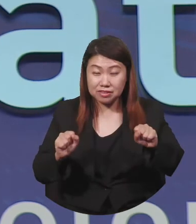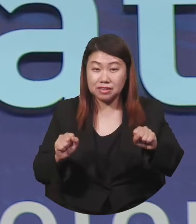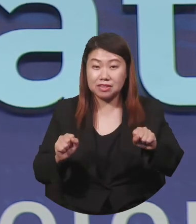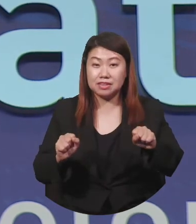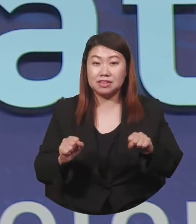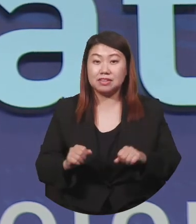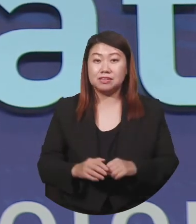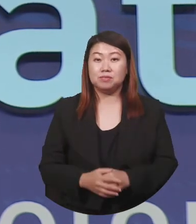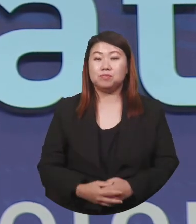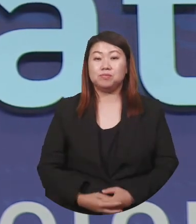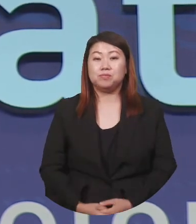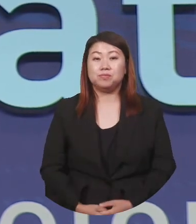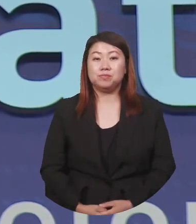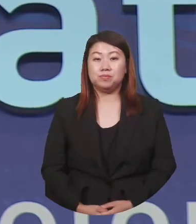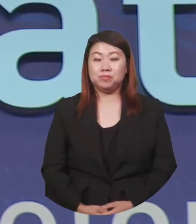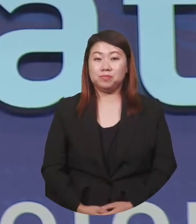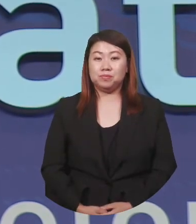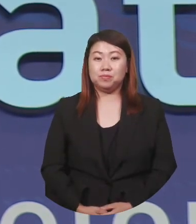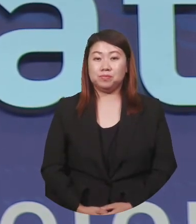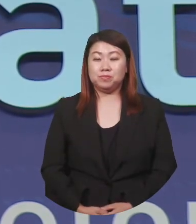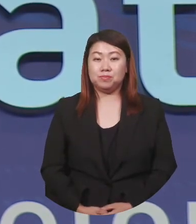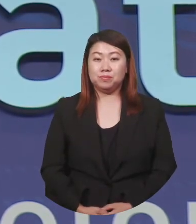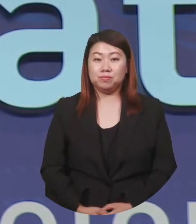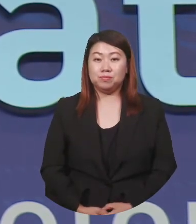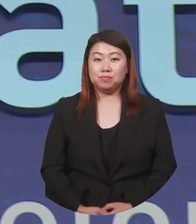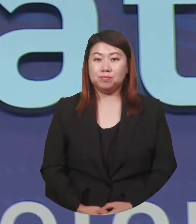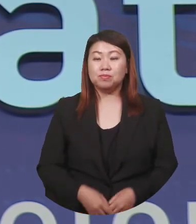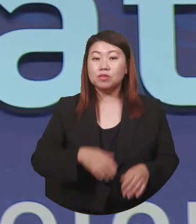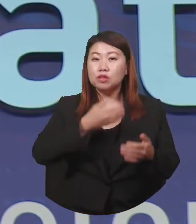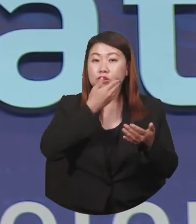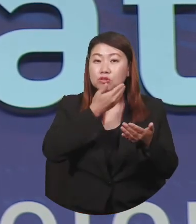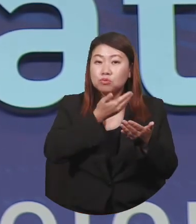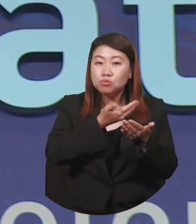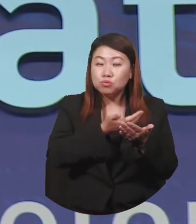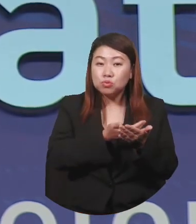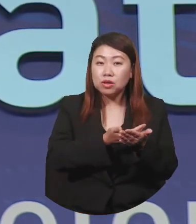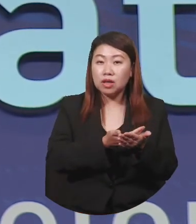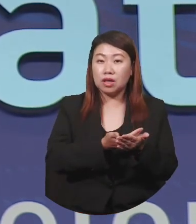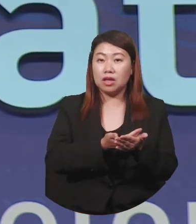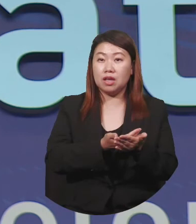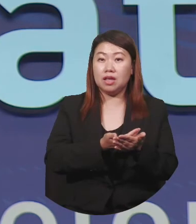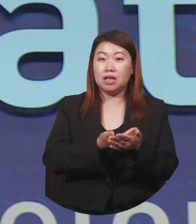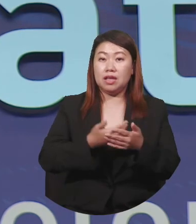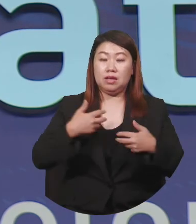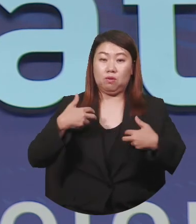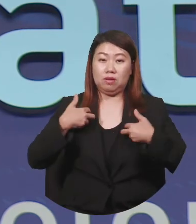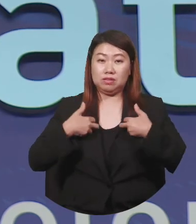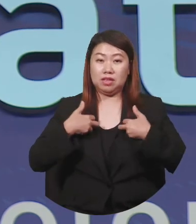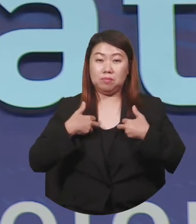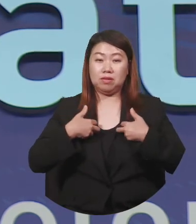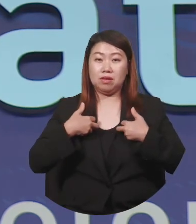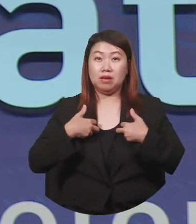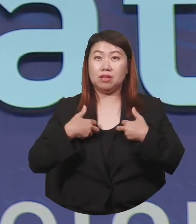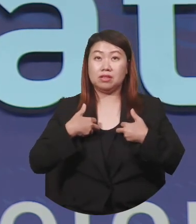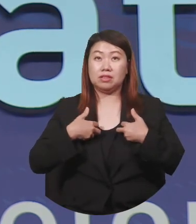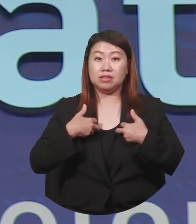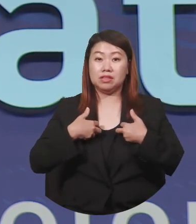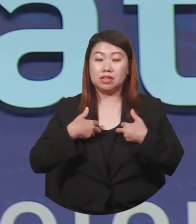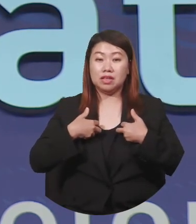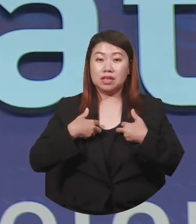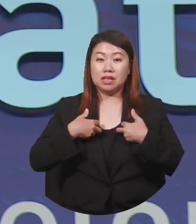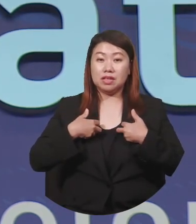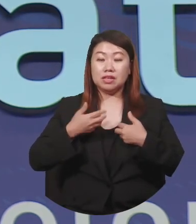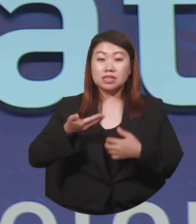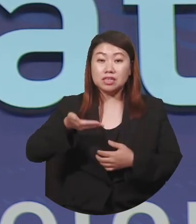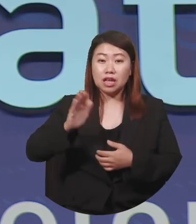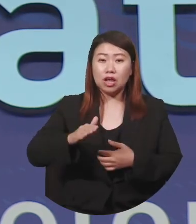of this important, interesting, but incredibly complicating issue. So I'd like to